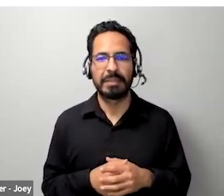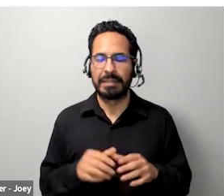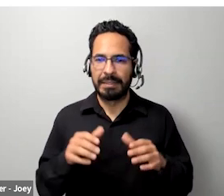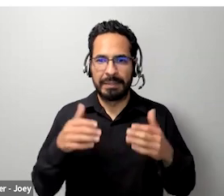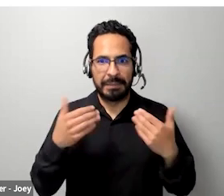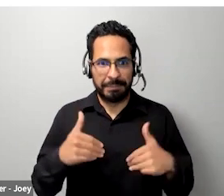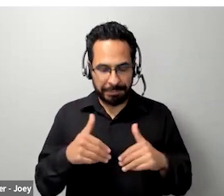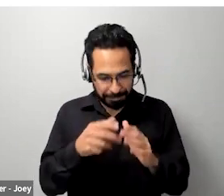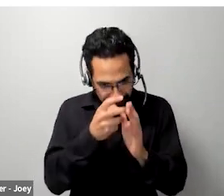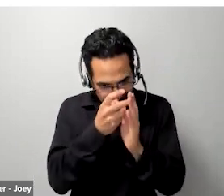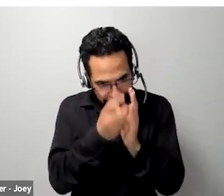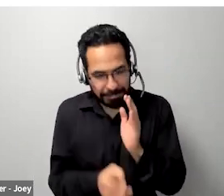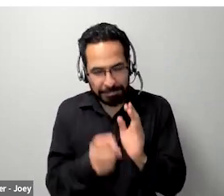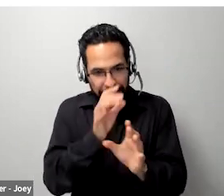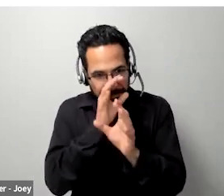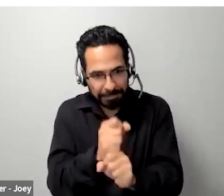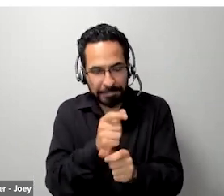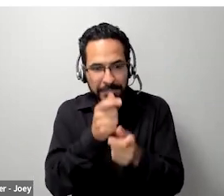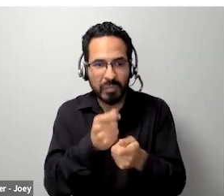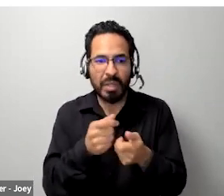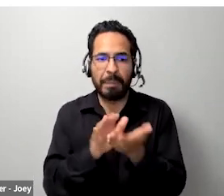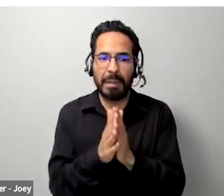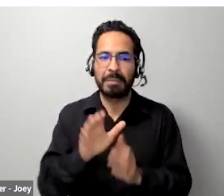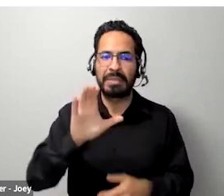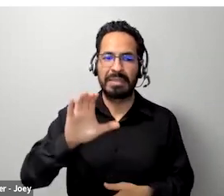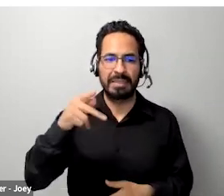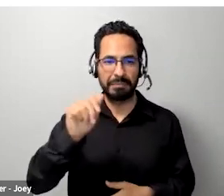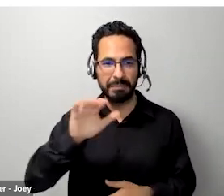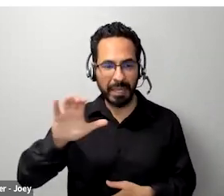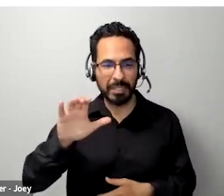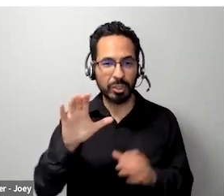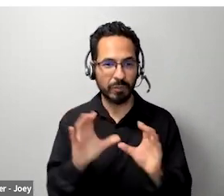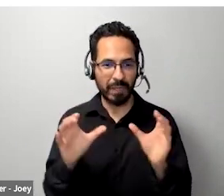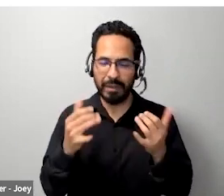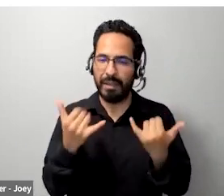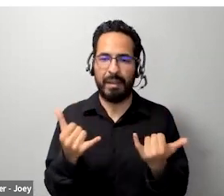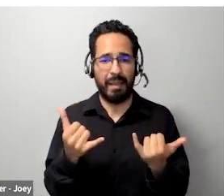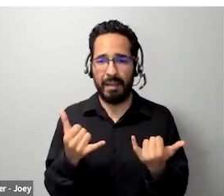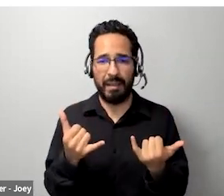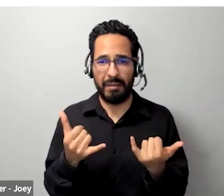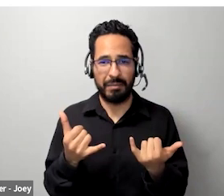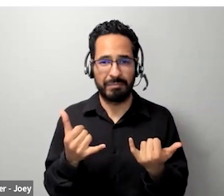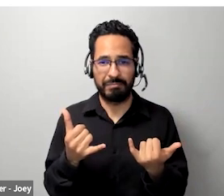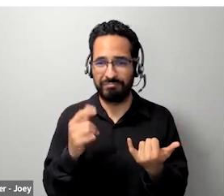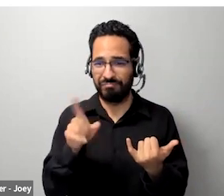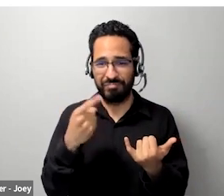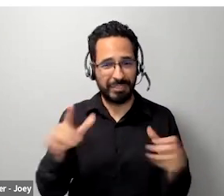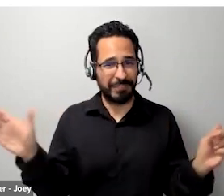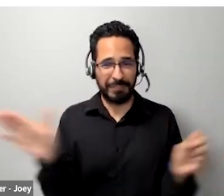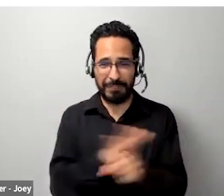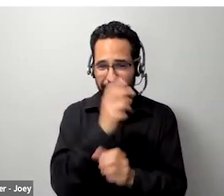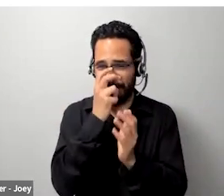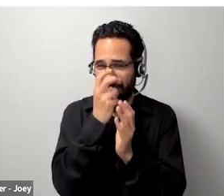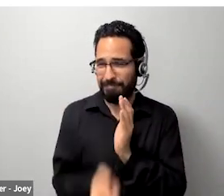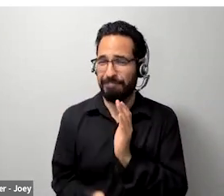huge interest in it, got CPAC certified, and now just delving full throttle